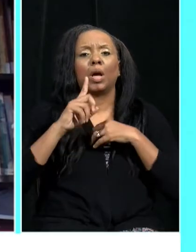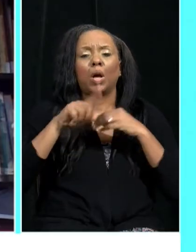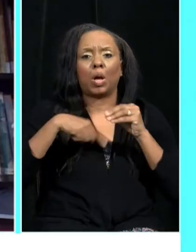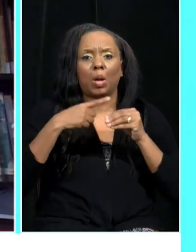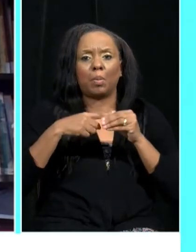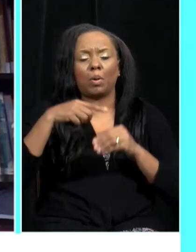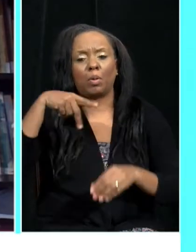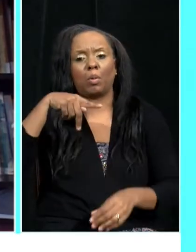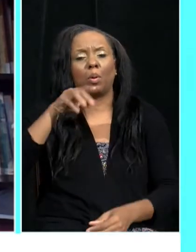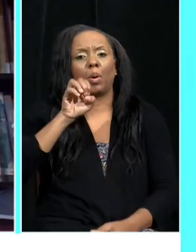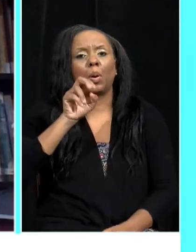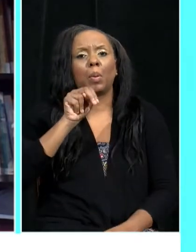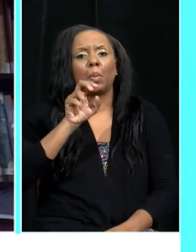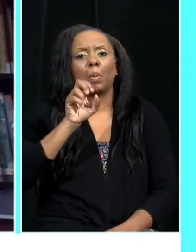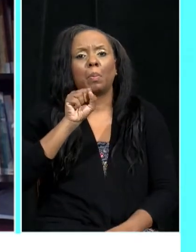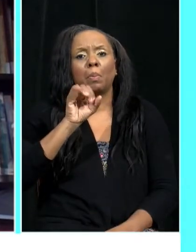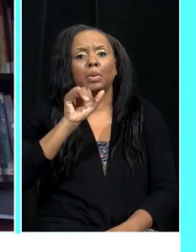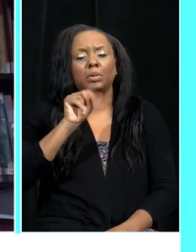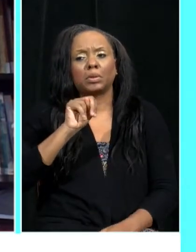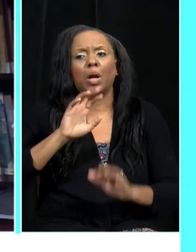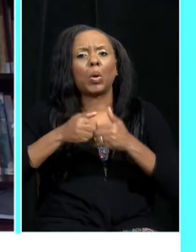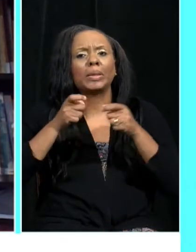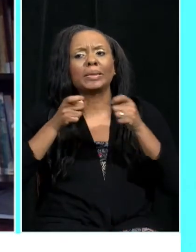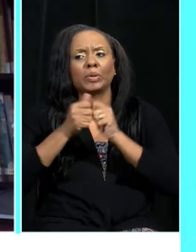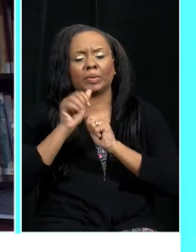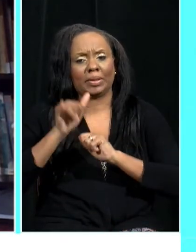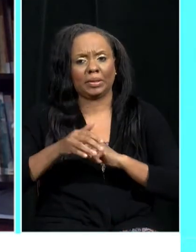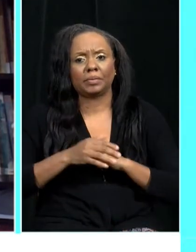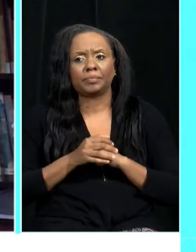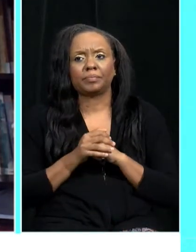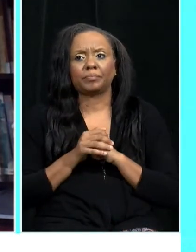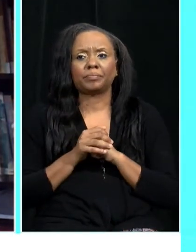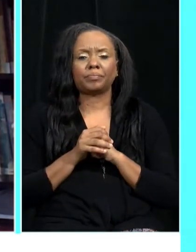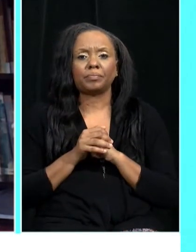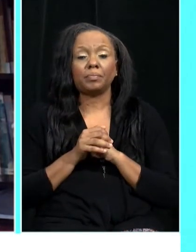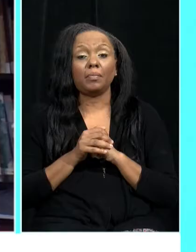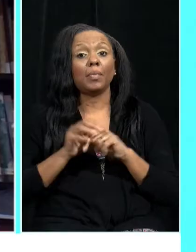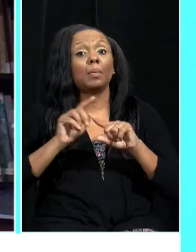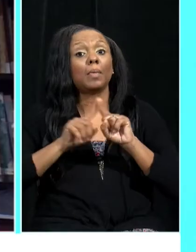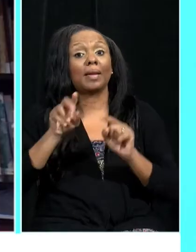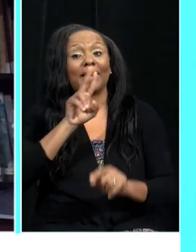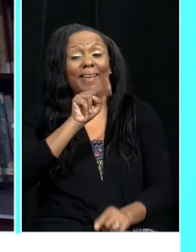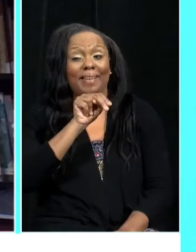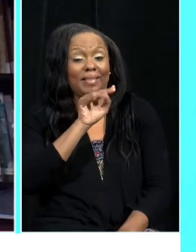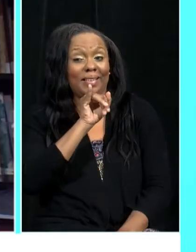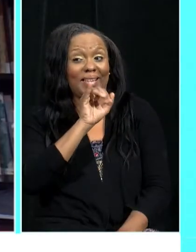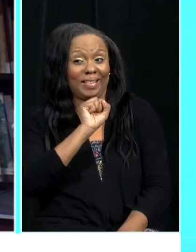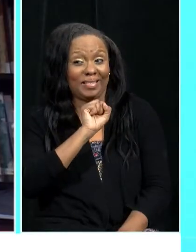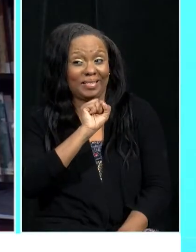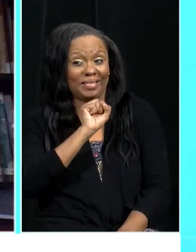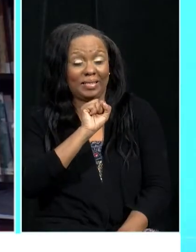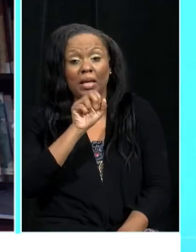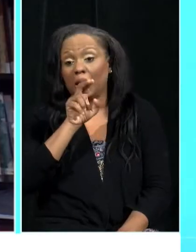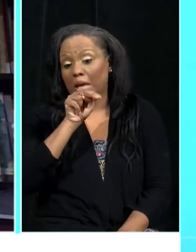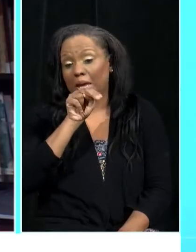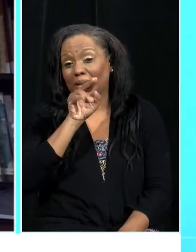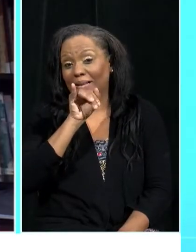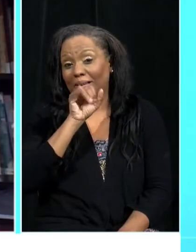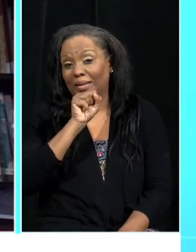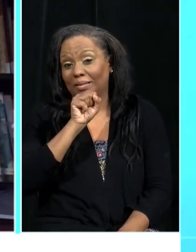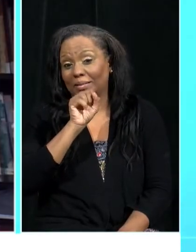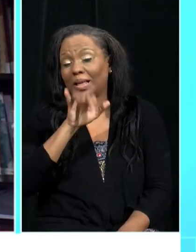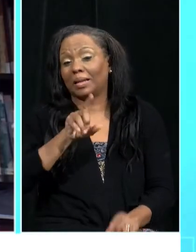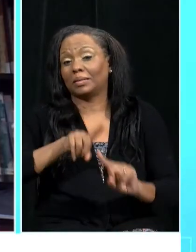will be addressed. The NIS issue, I think, is somewhat different. So our NIS